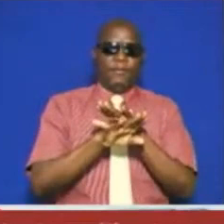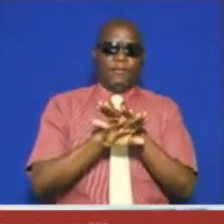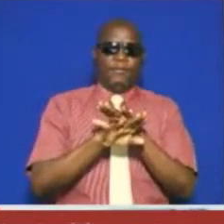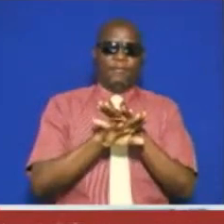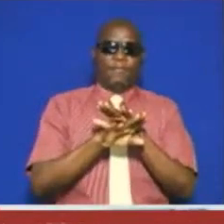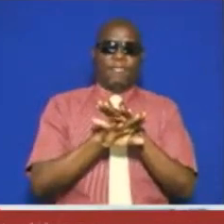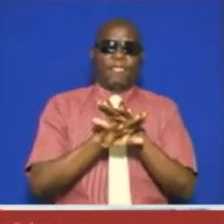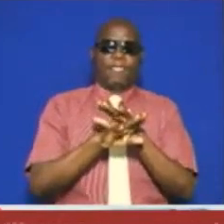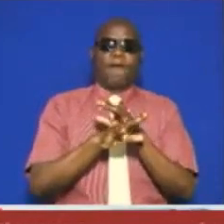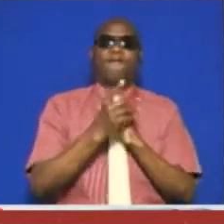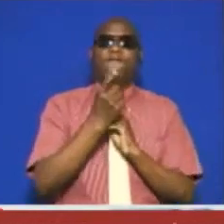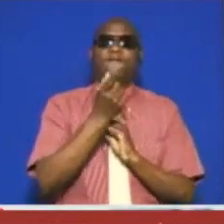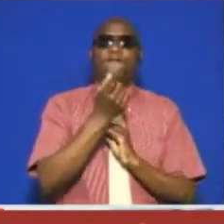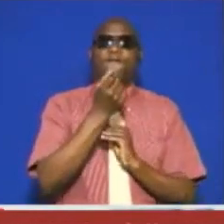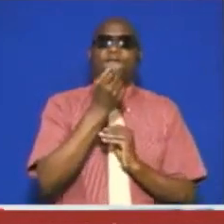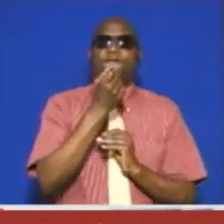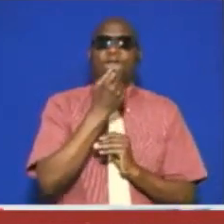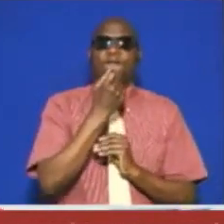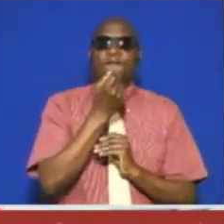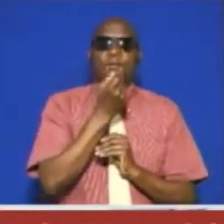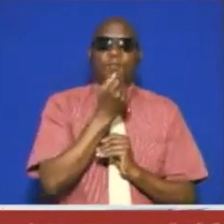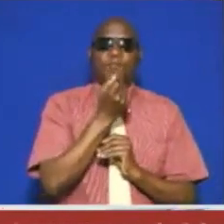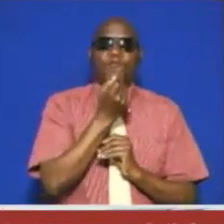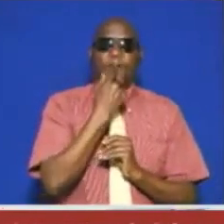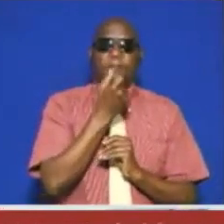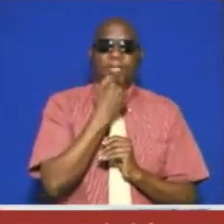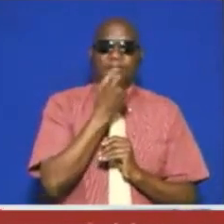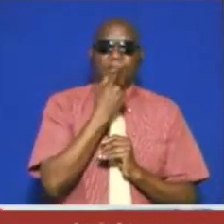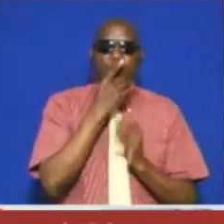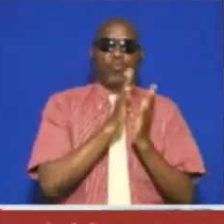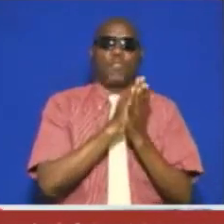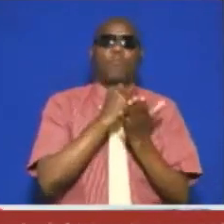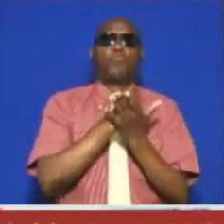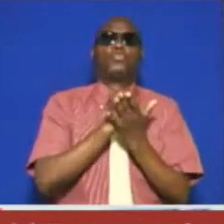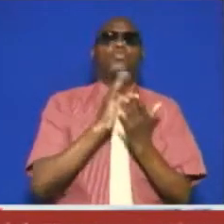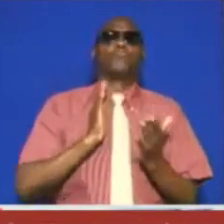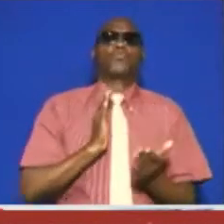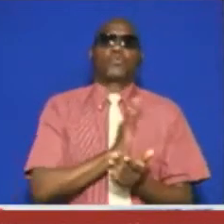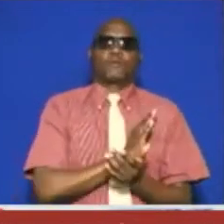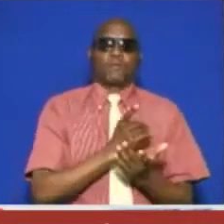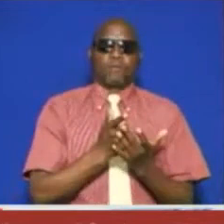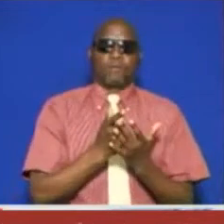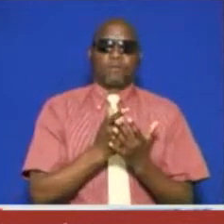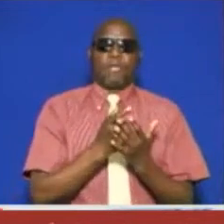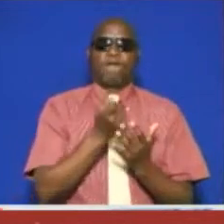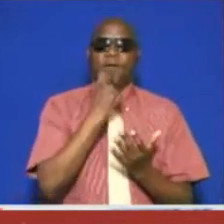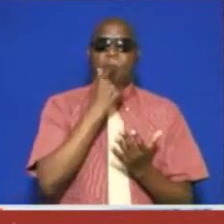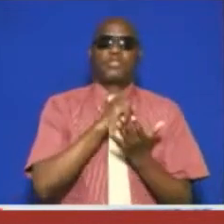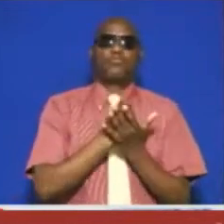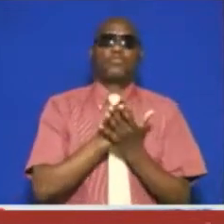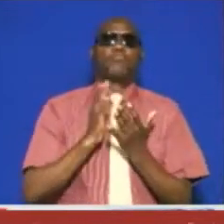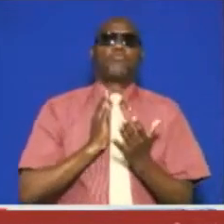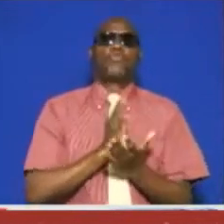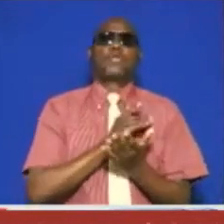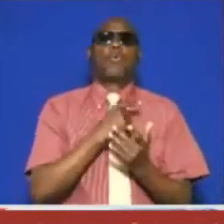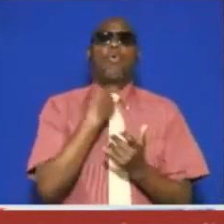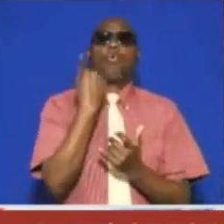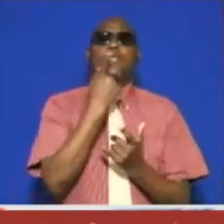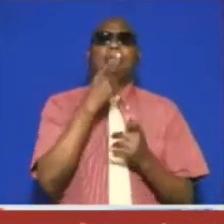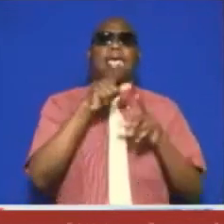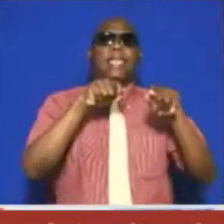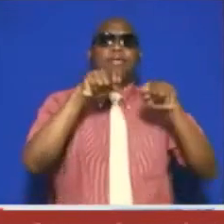and Poisons Board. From where we stand, what we know, Pharmacy and Poisons Board is only able to